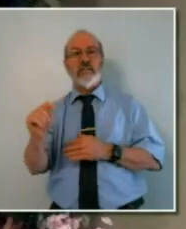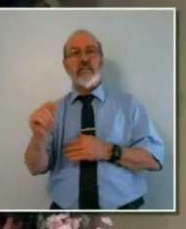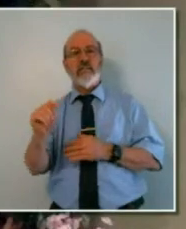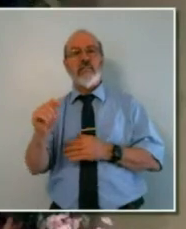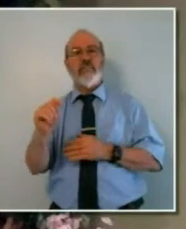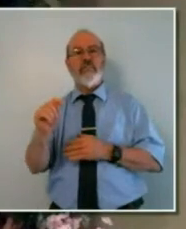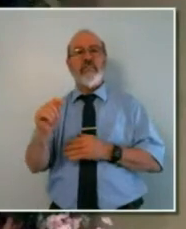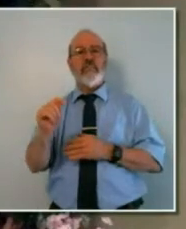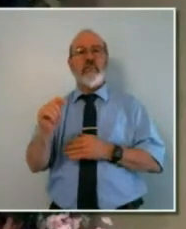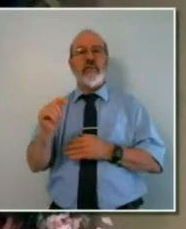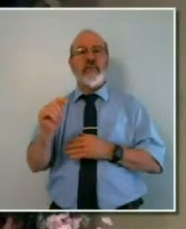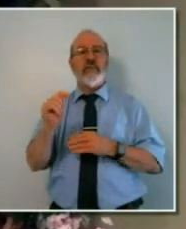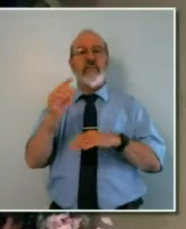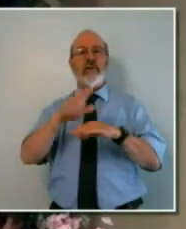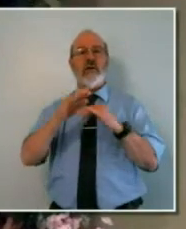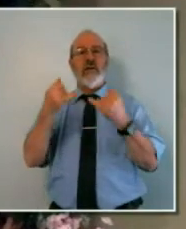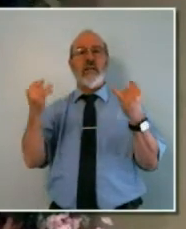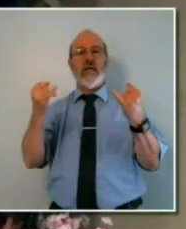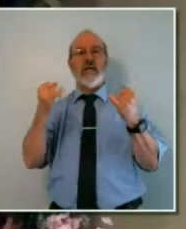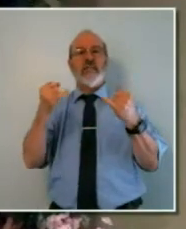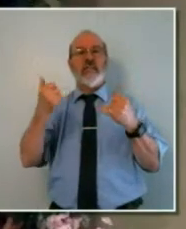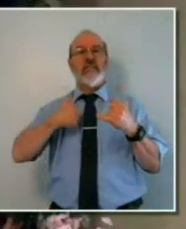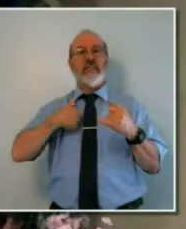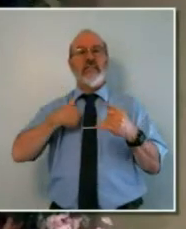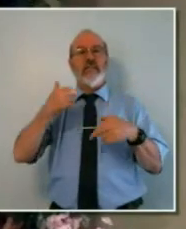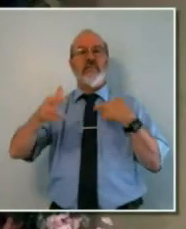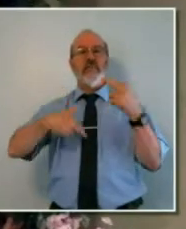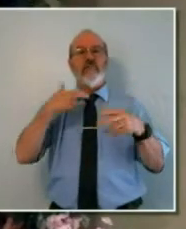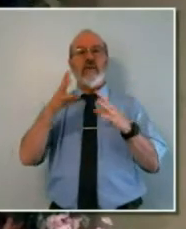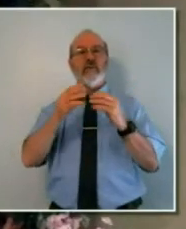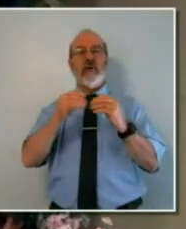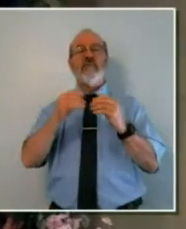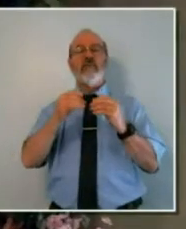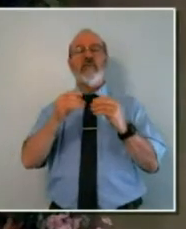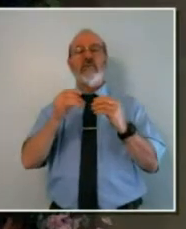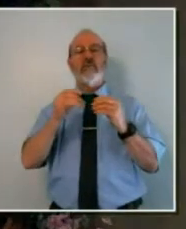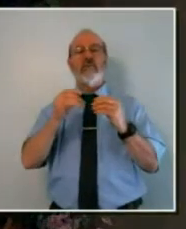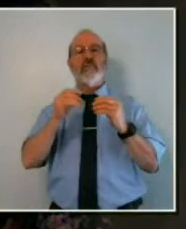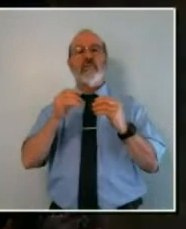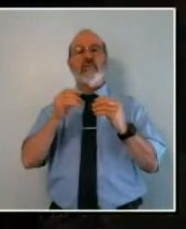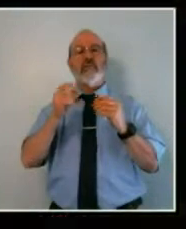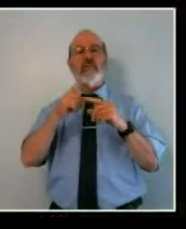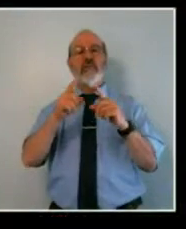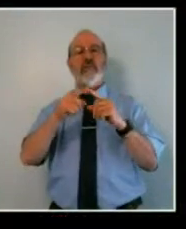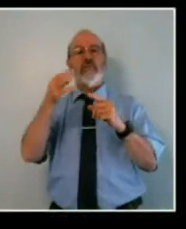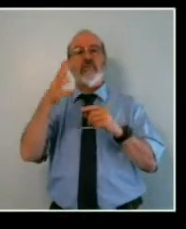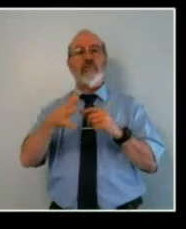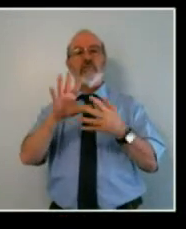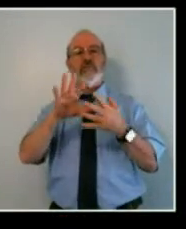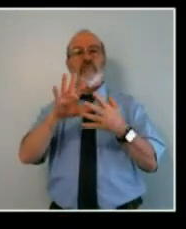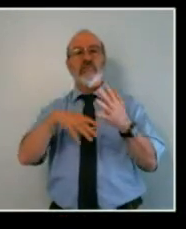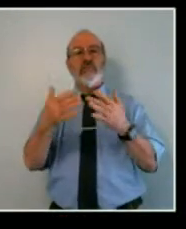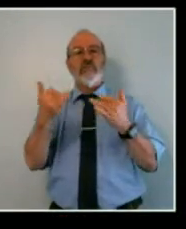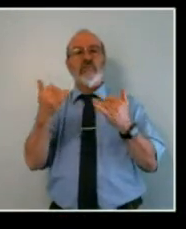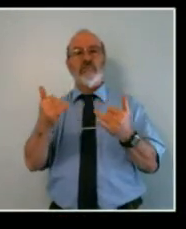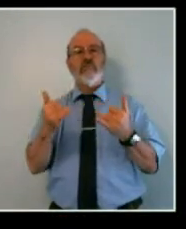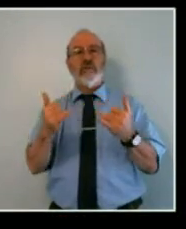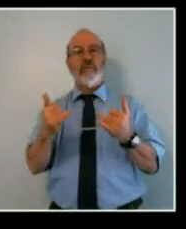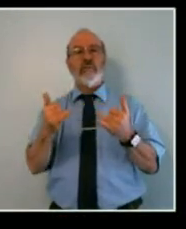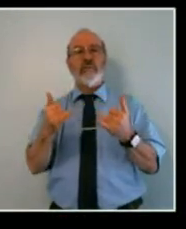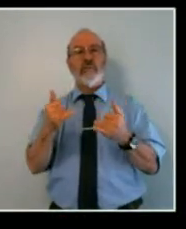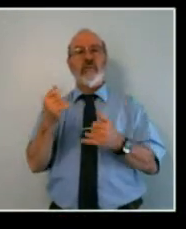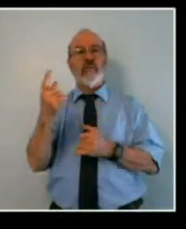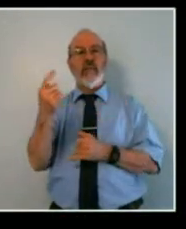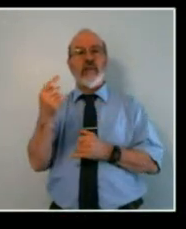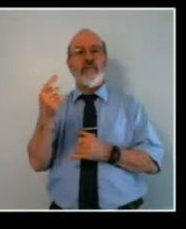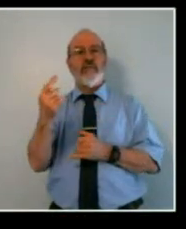an online Canadian revival conference on revival. There are several preachers scheduled, and today at 11